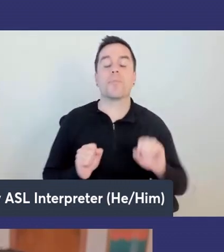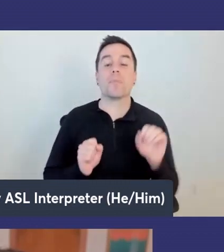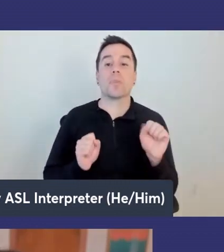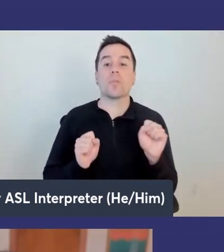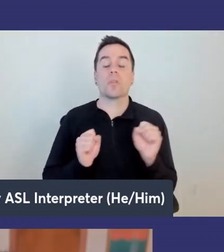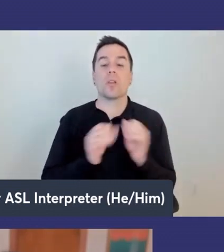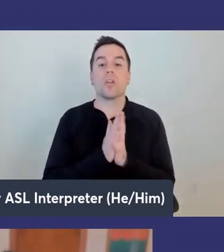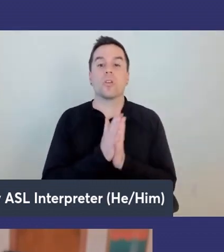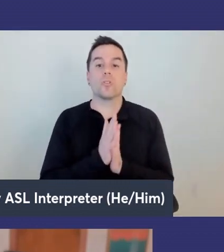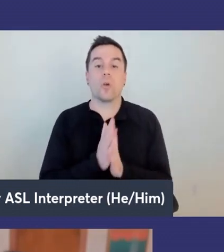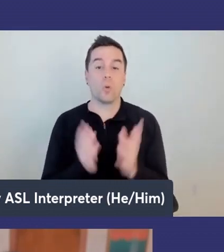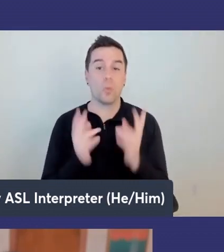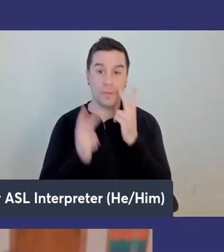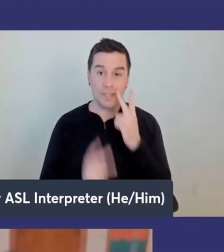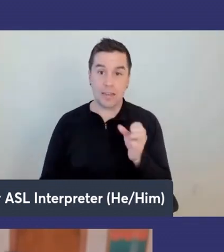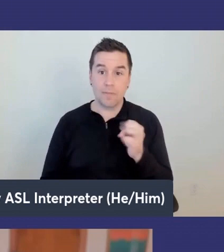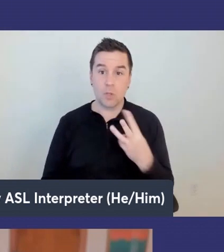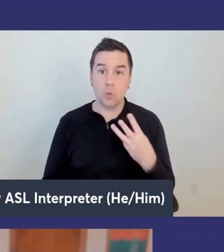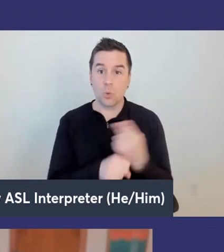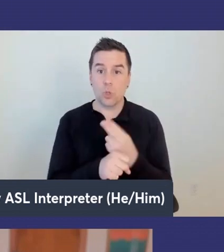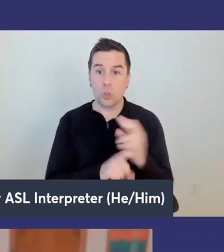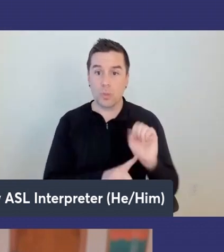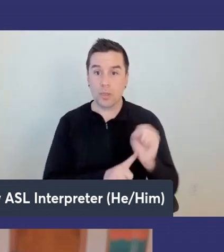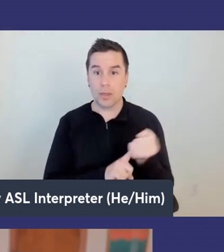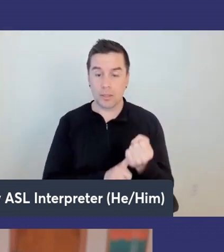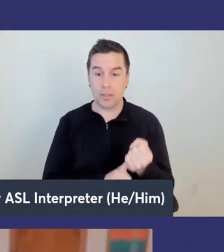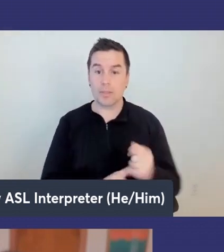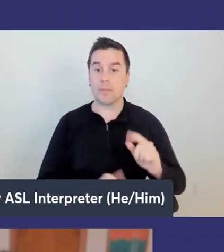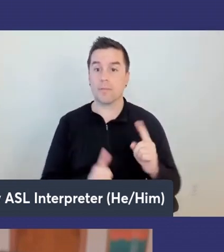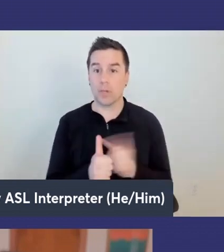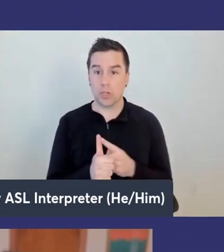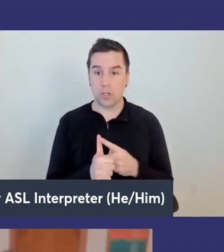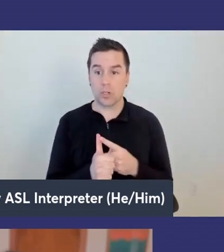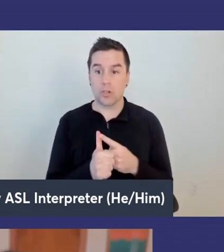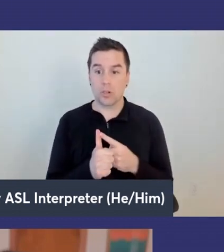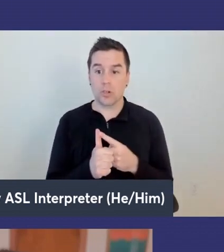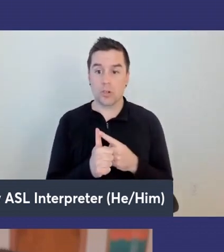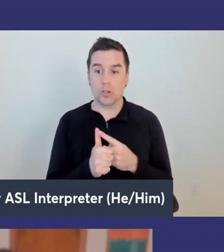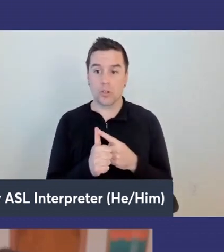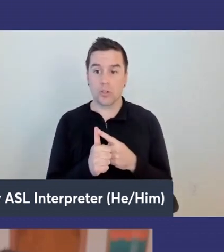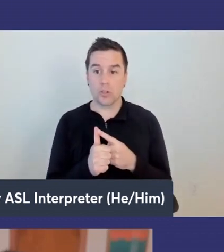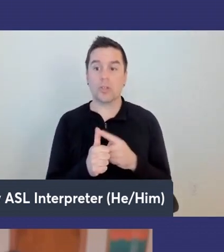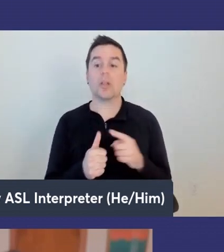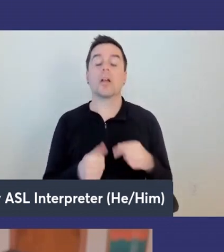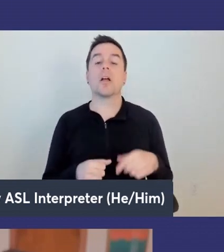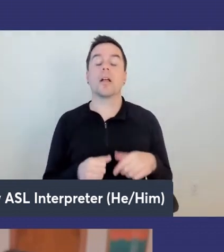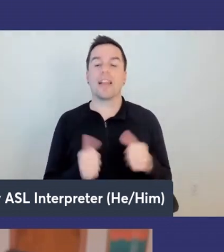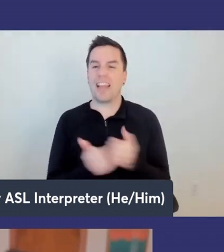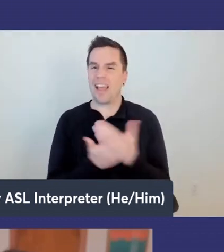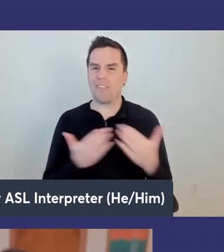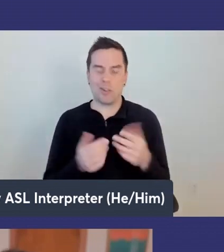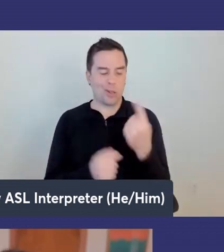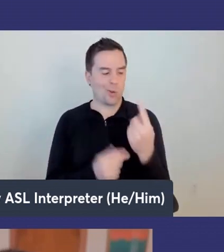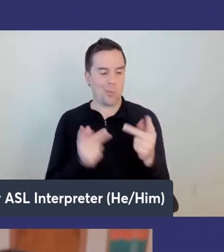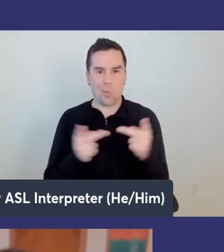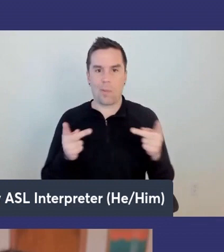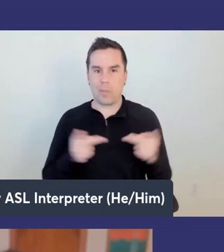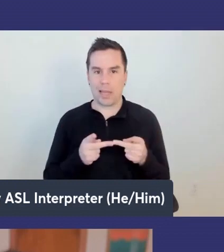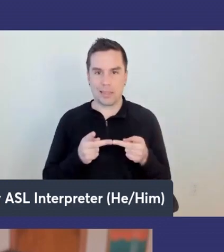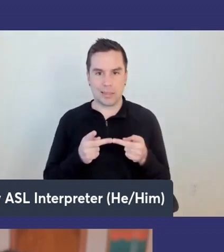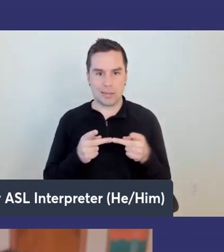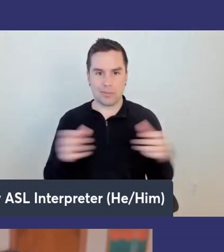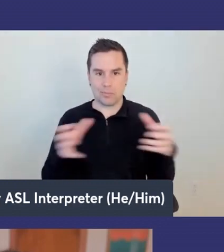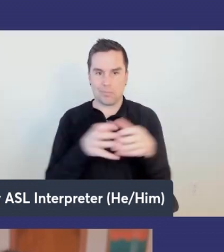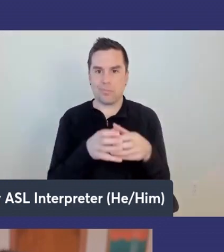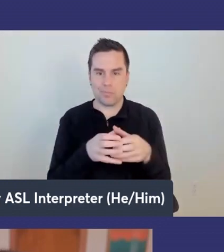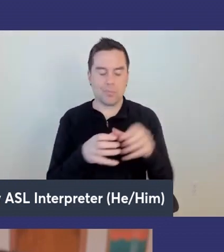We see a couple of use cases, but one is I just want to have the other part is bringing everything in one place, like Doug hit on, is so important. Like it's a